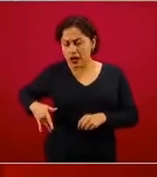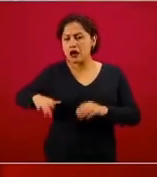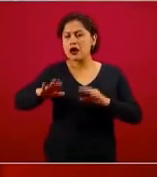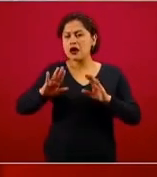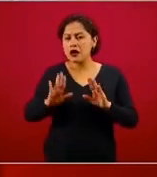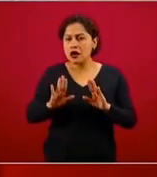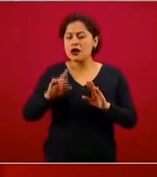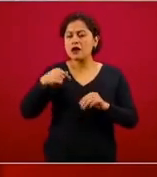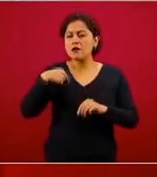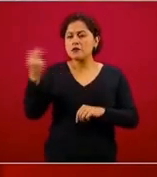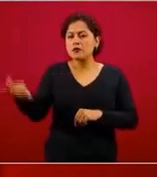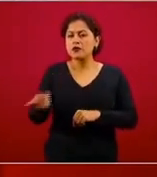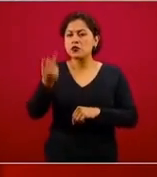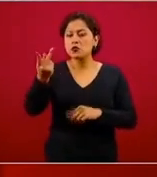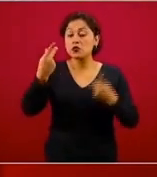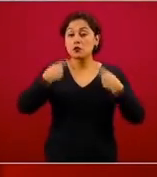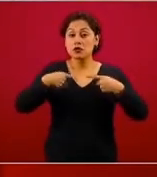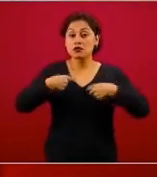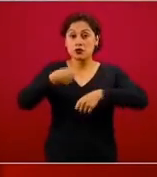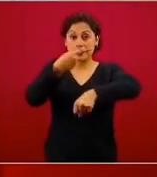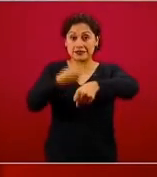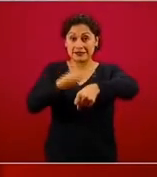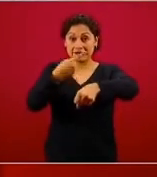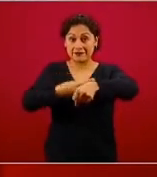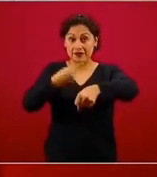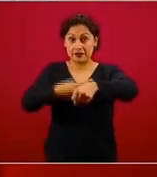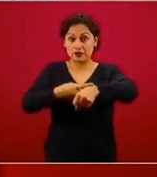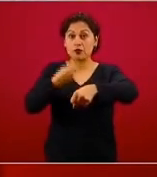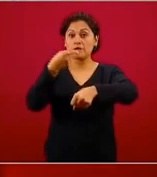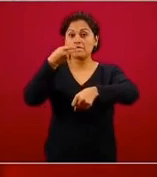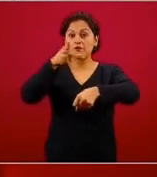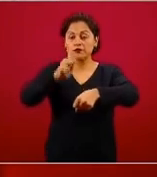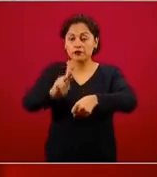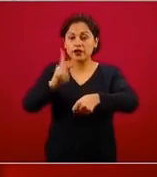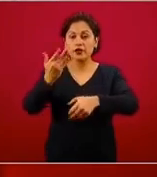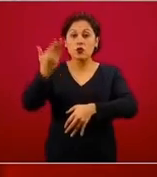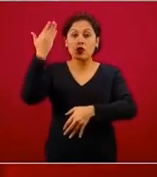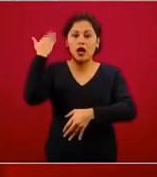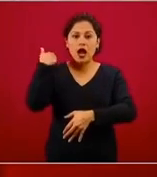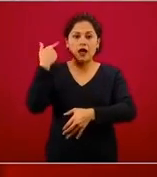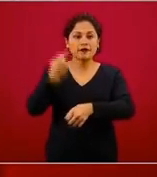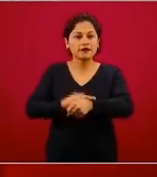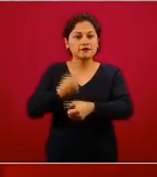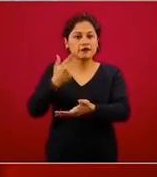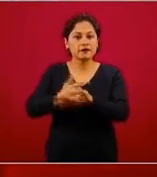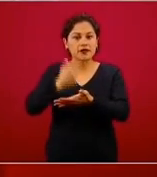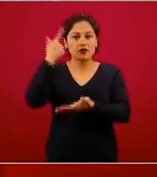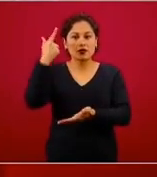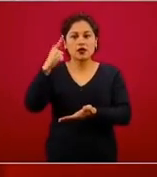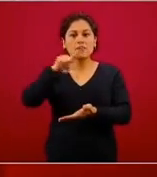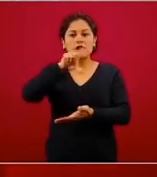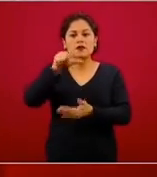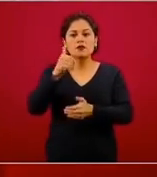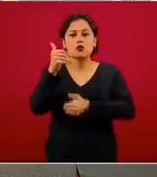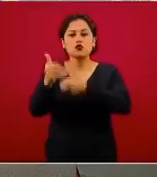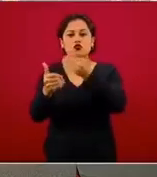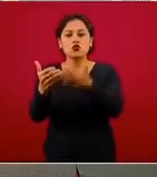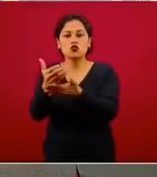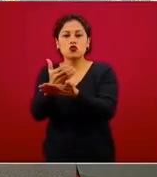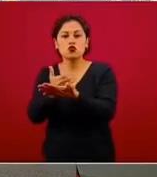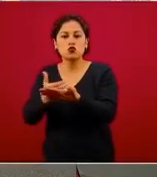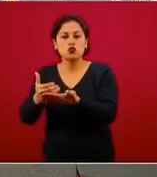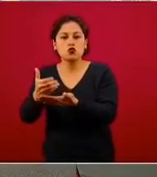que se liver. enfermen de este And if virus y patients who tengan get una sick enfermedad with this grave o a lo virus mejor and no they tan have a grave y se serious or recuperen, not so si pueden serious tener disease and they secuelas